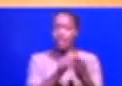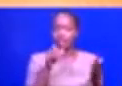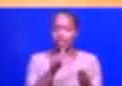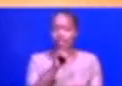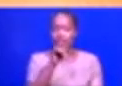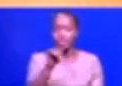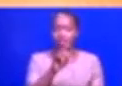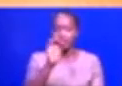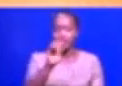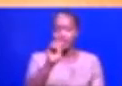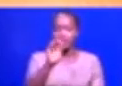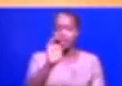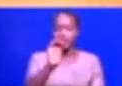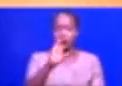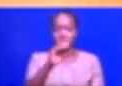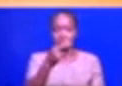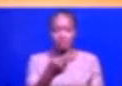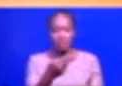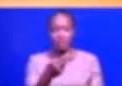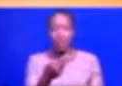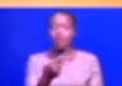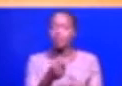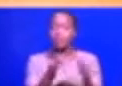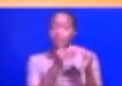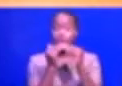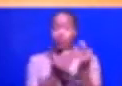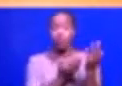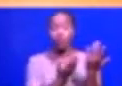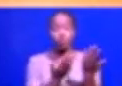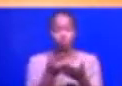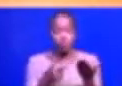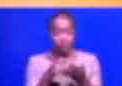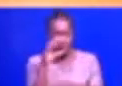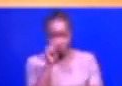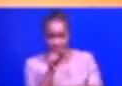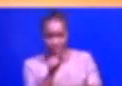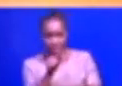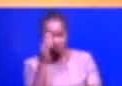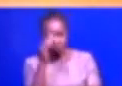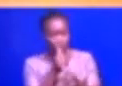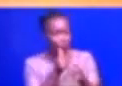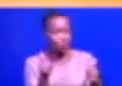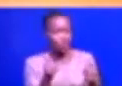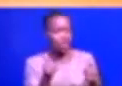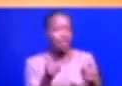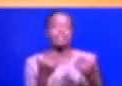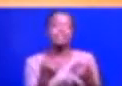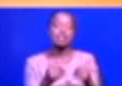but Equity Hawks missing out on this is knowing very well that they even